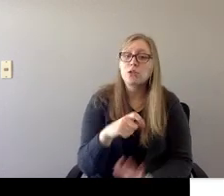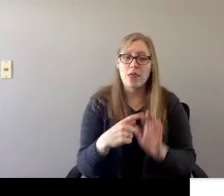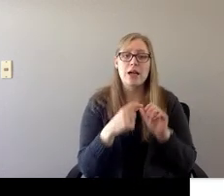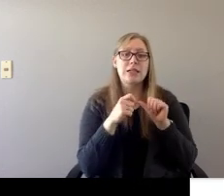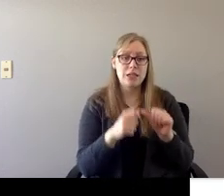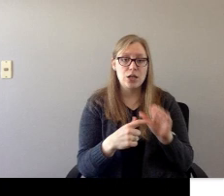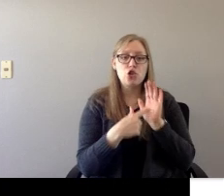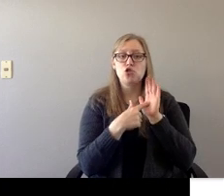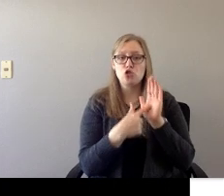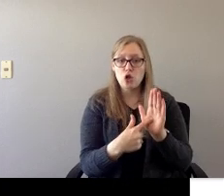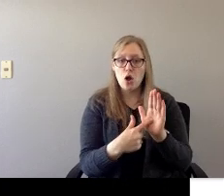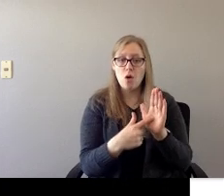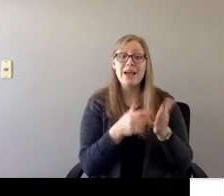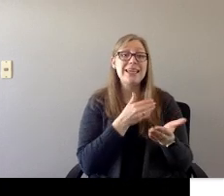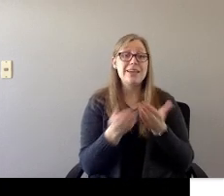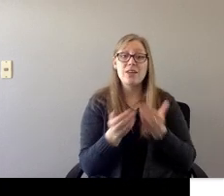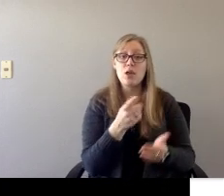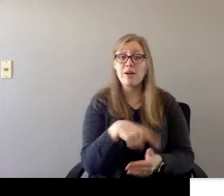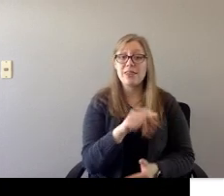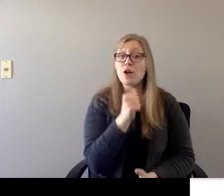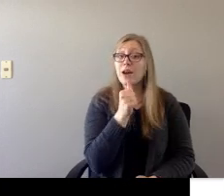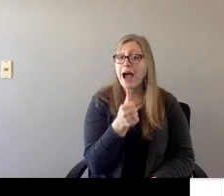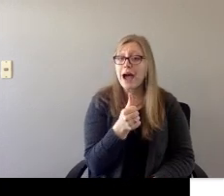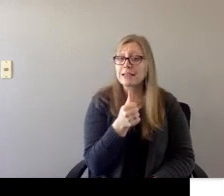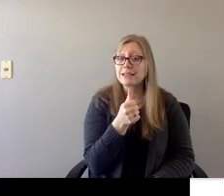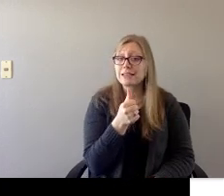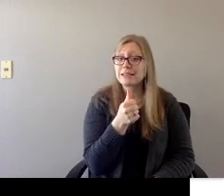show that even though they're not